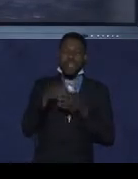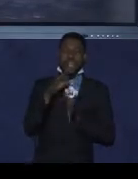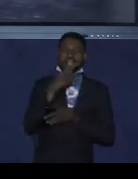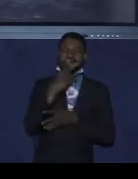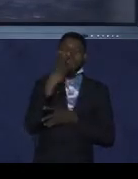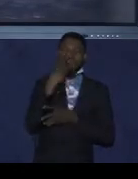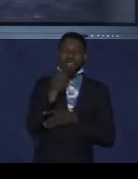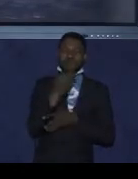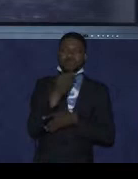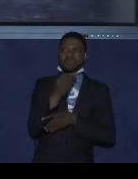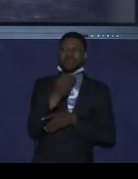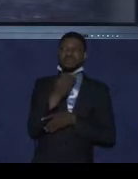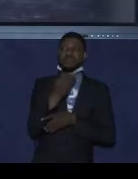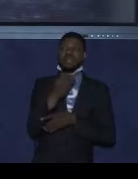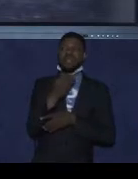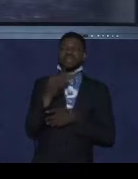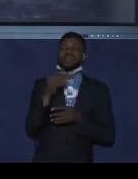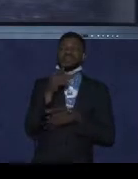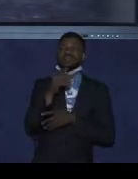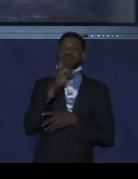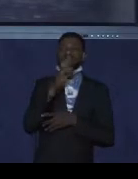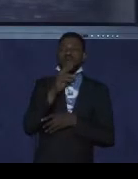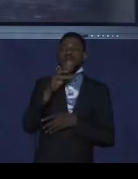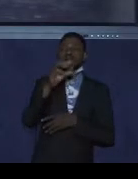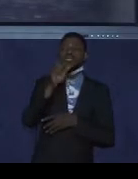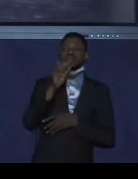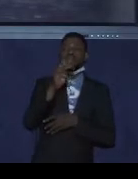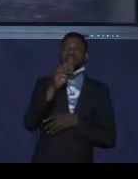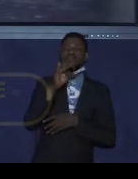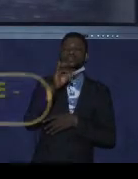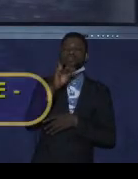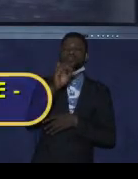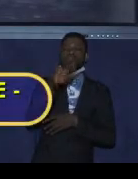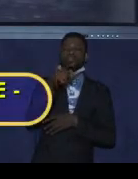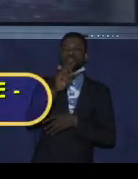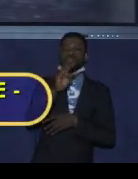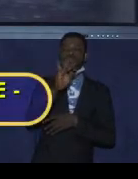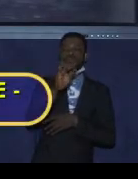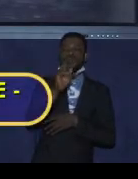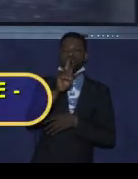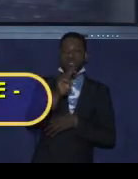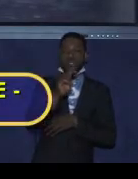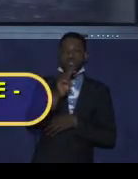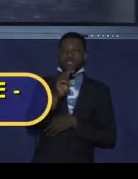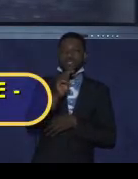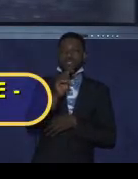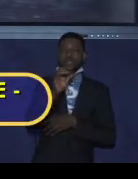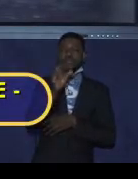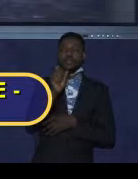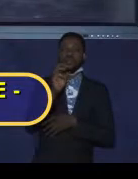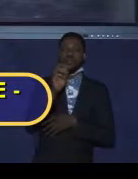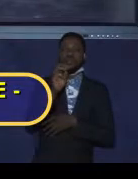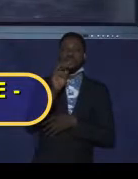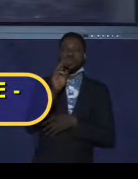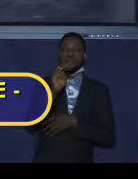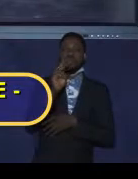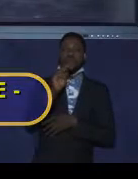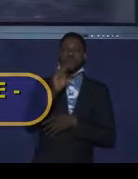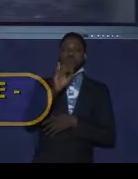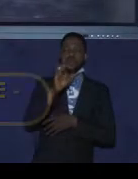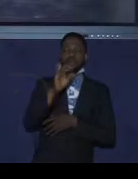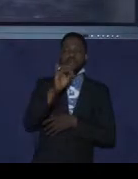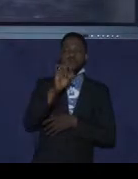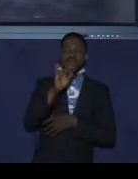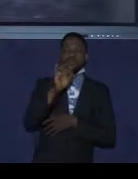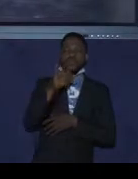sleep? Then you are a somniloquist. Yes, somniloquist. One who talks in his